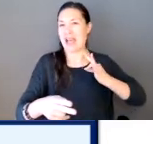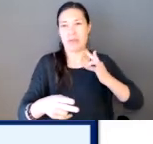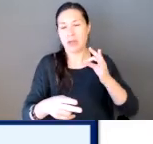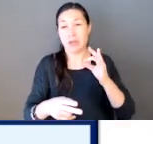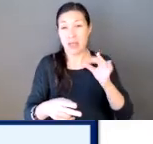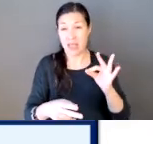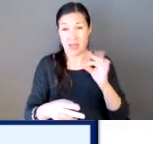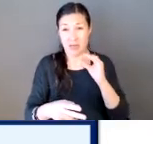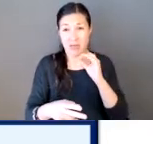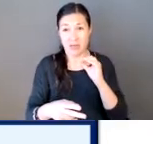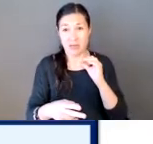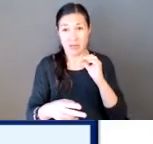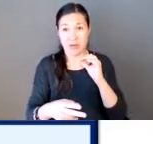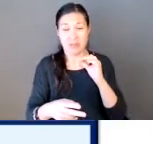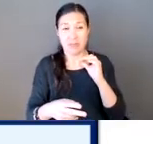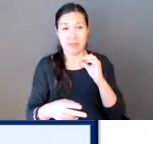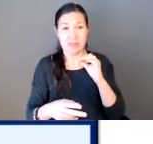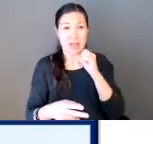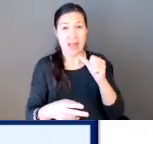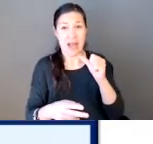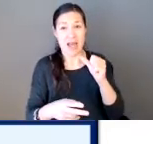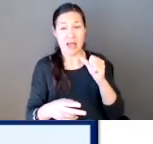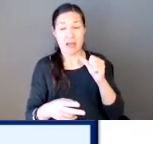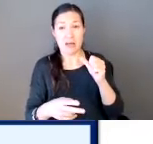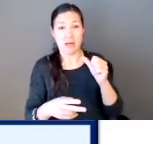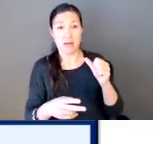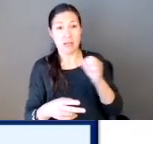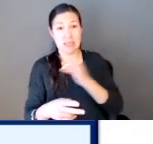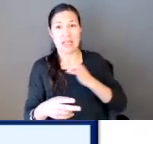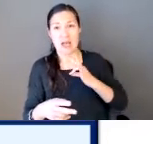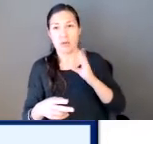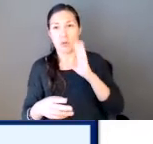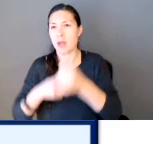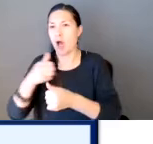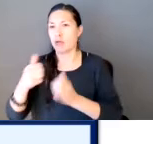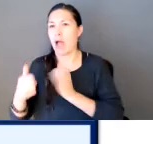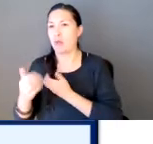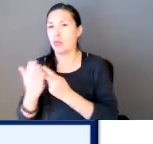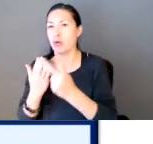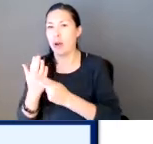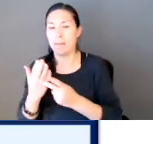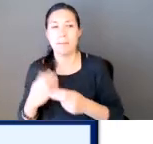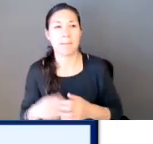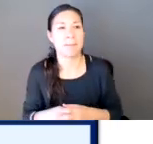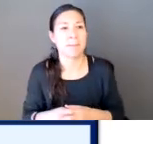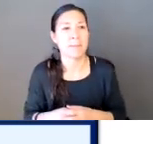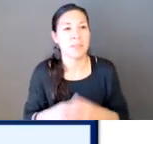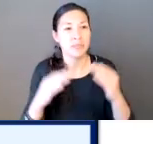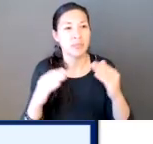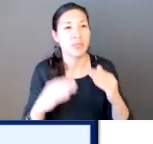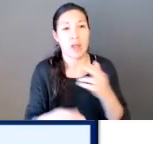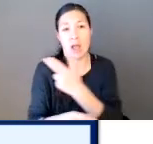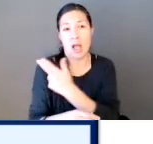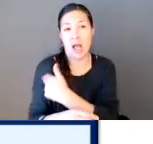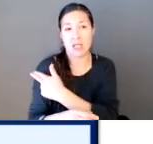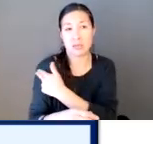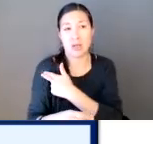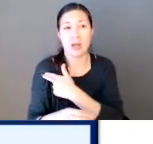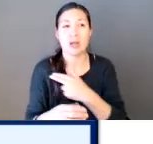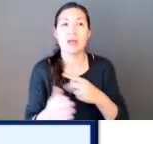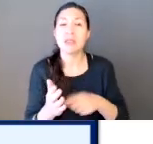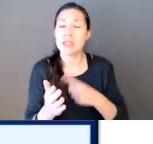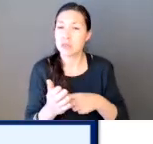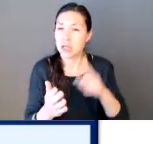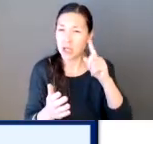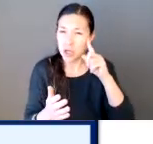Hospitals, hopefully you don't hear of nurses, doctors, or staff abusing somebody in a hospital, but that would